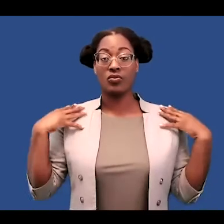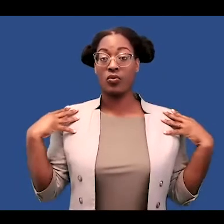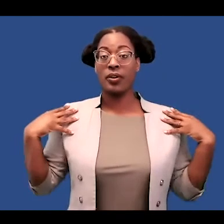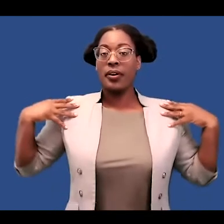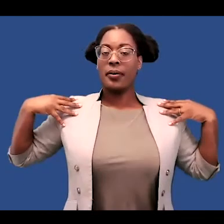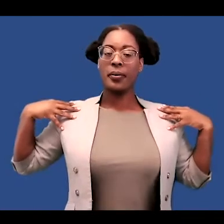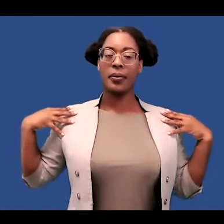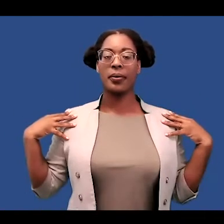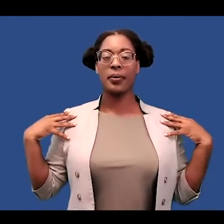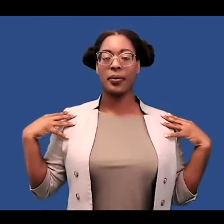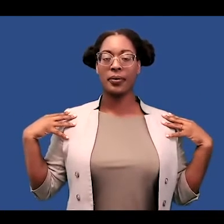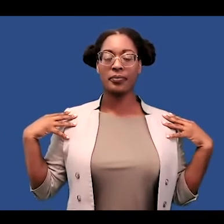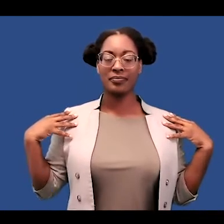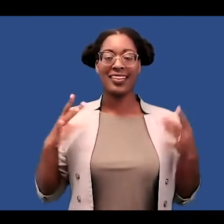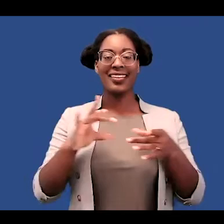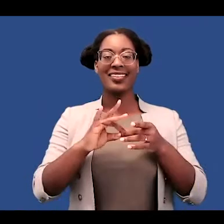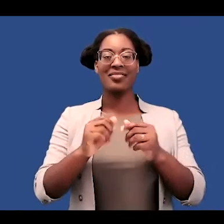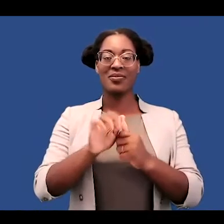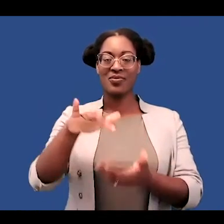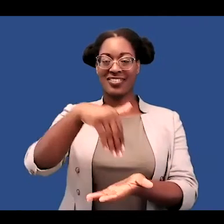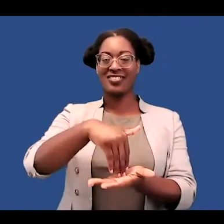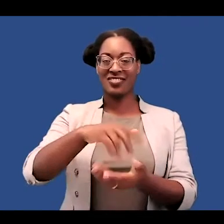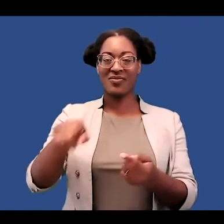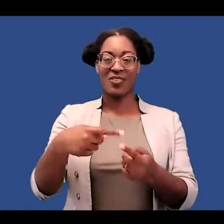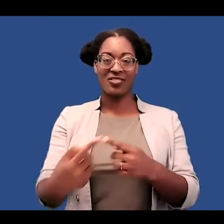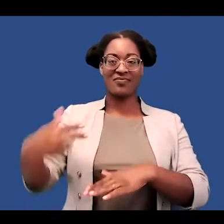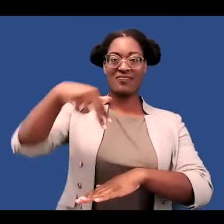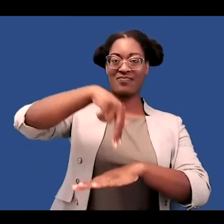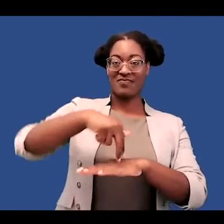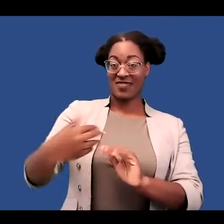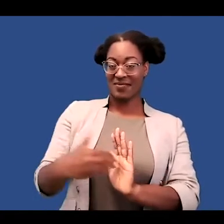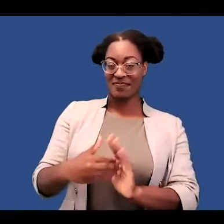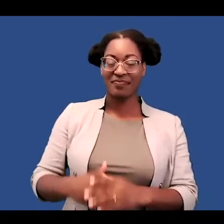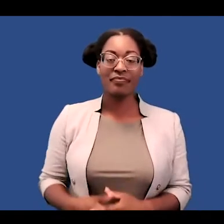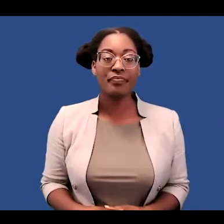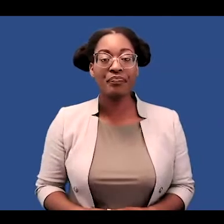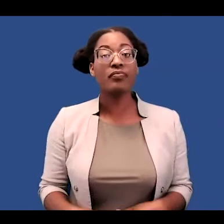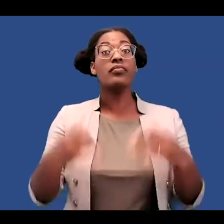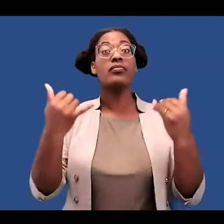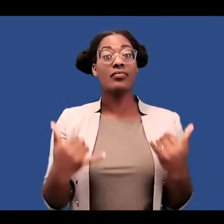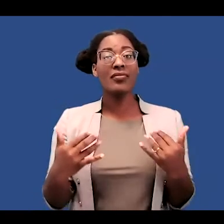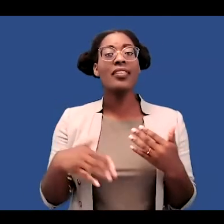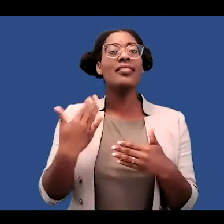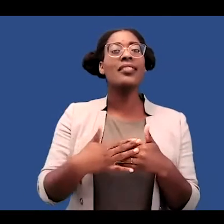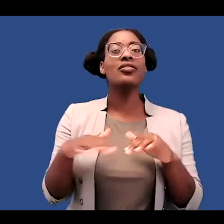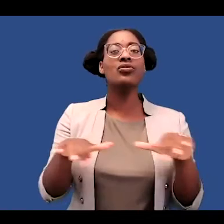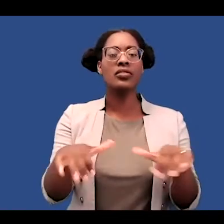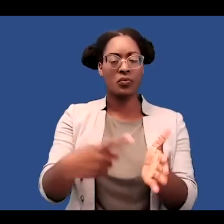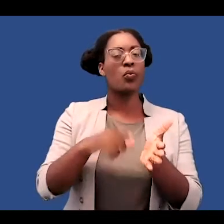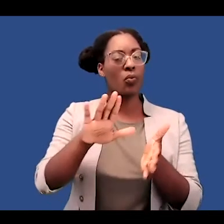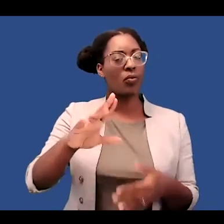connect with your center for just a few breaths. The next warm-up exercise I'm going to show you will require you to grab a hold to your